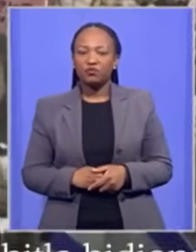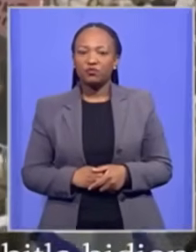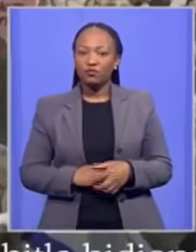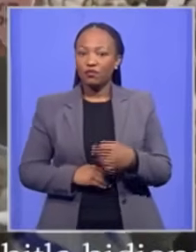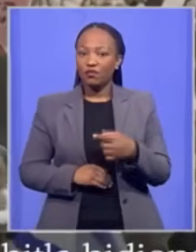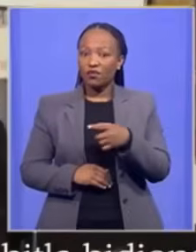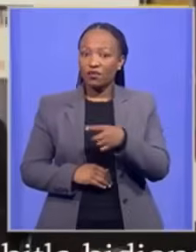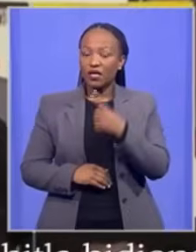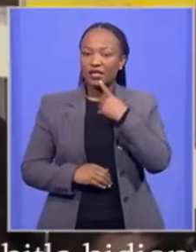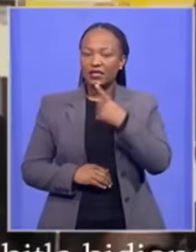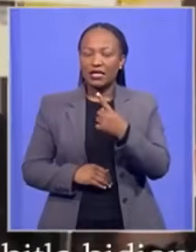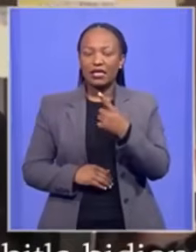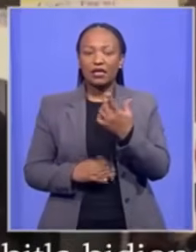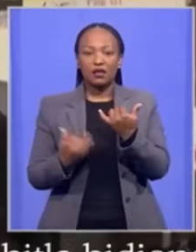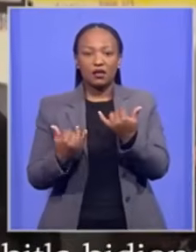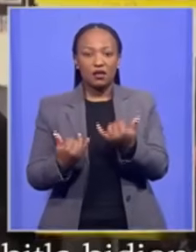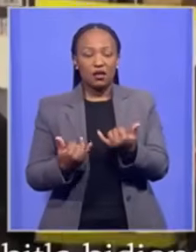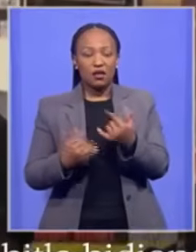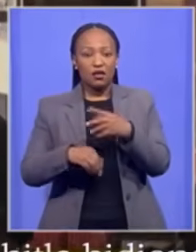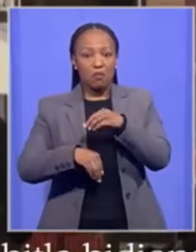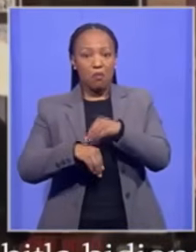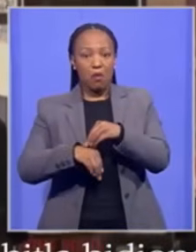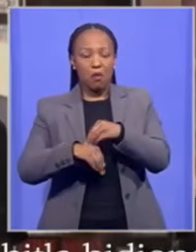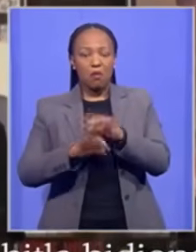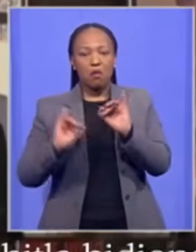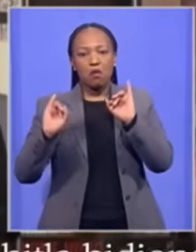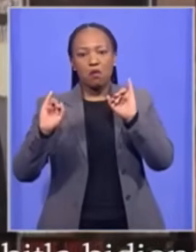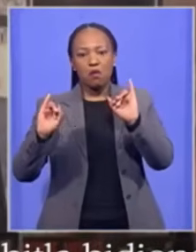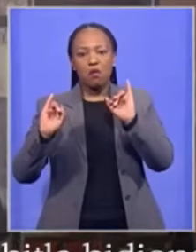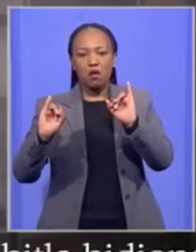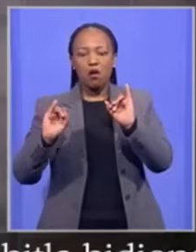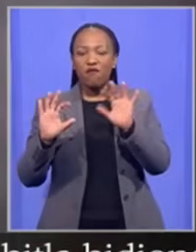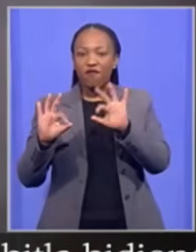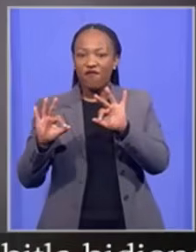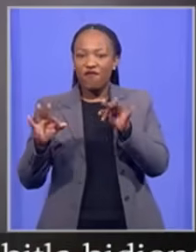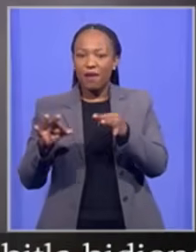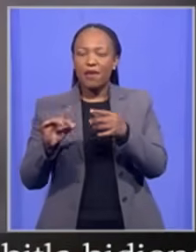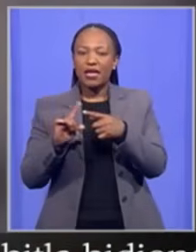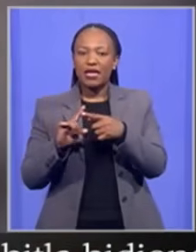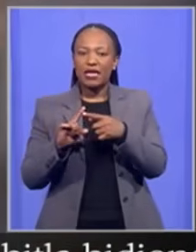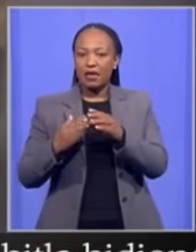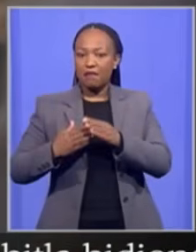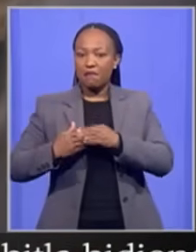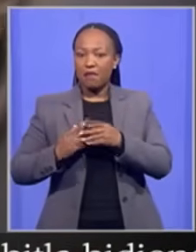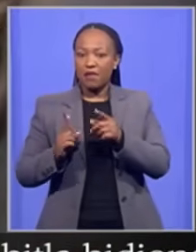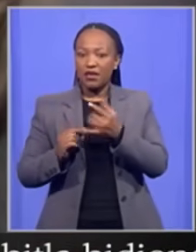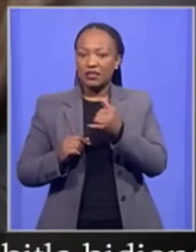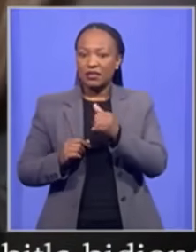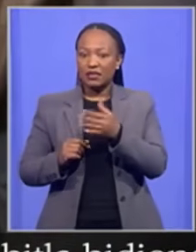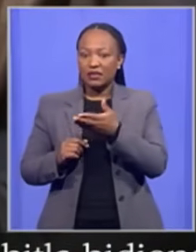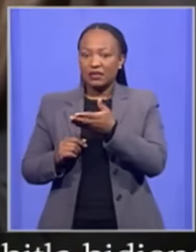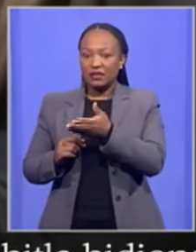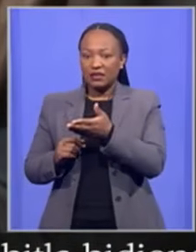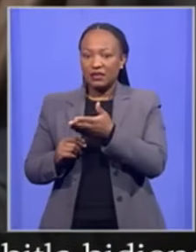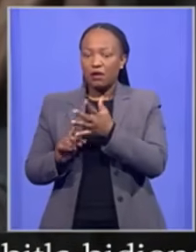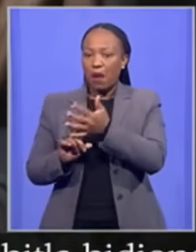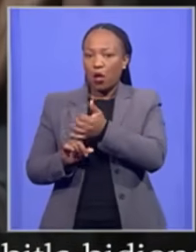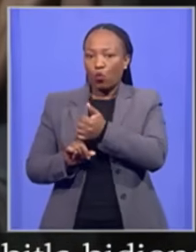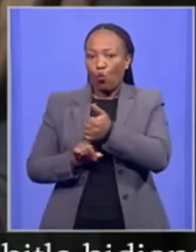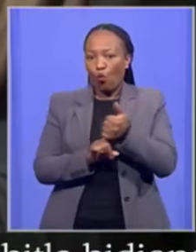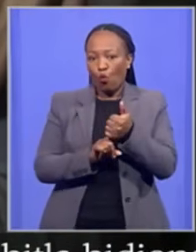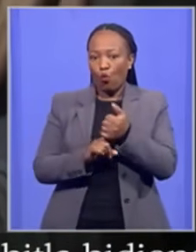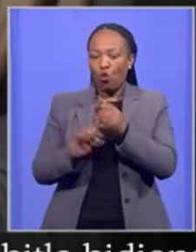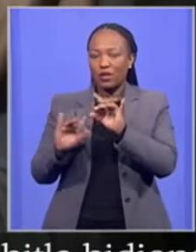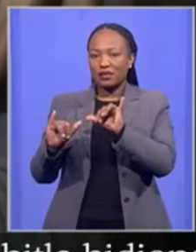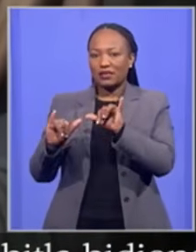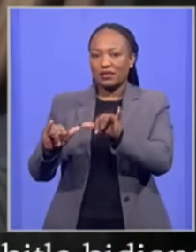lemoga mathata ao a kgotlelelwago ke malapa le meloko ya bona bao le bjale ba sa dutšego bothupša ba re ba kgopela